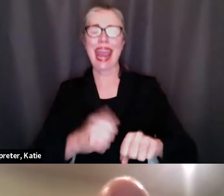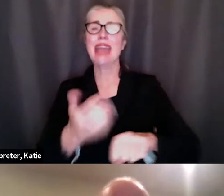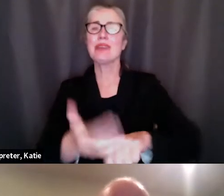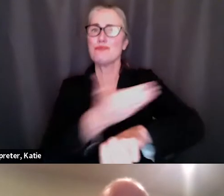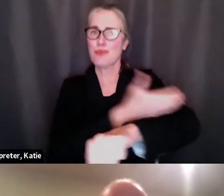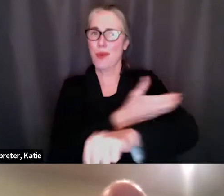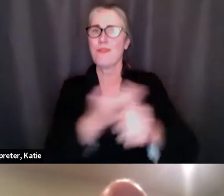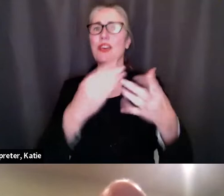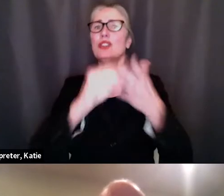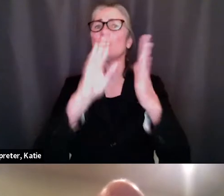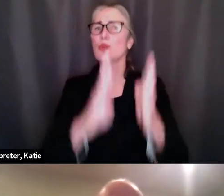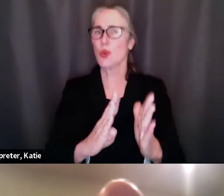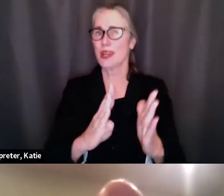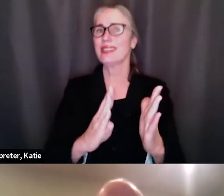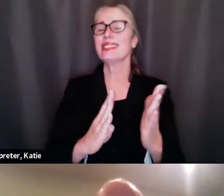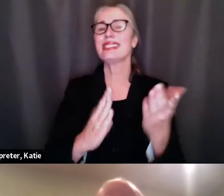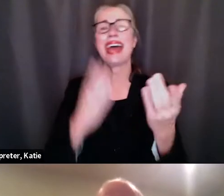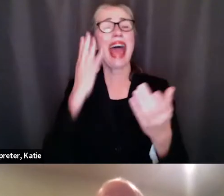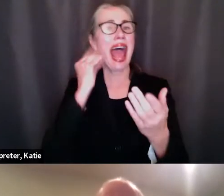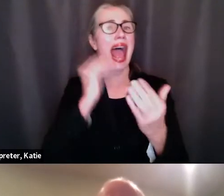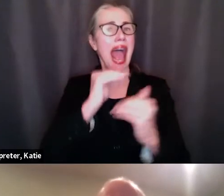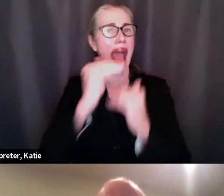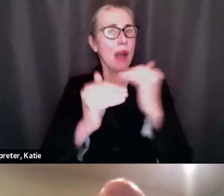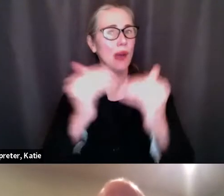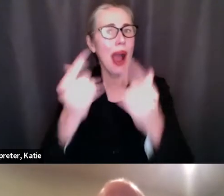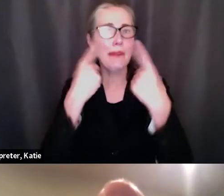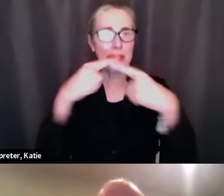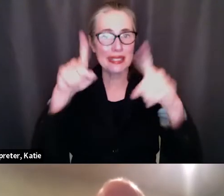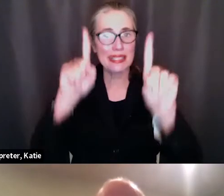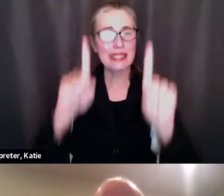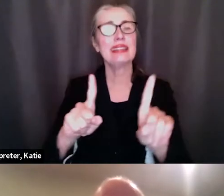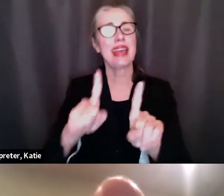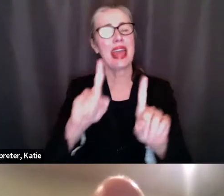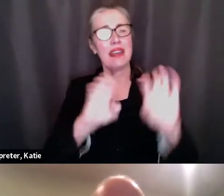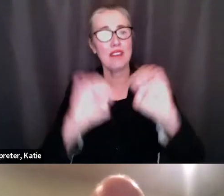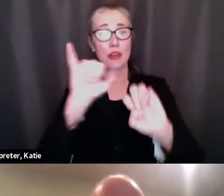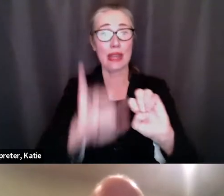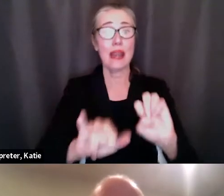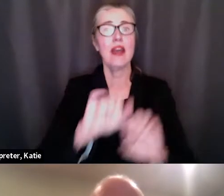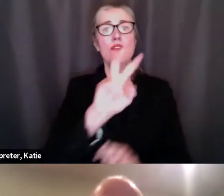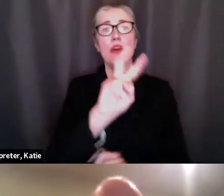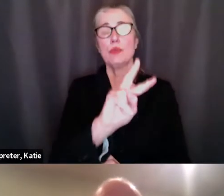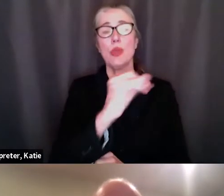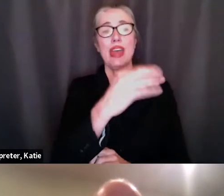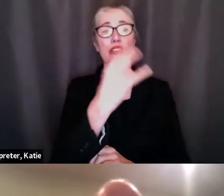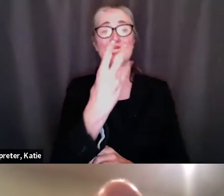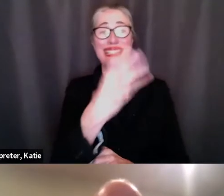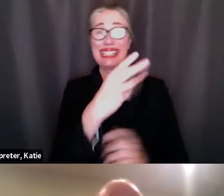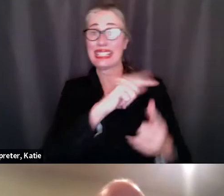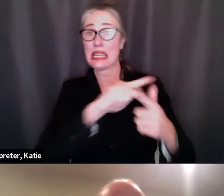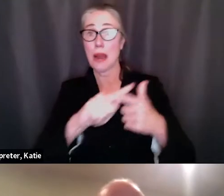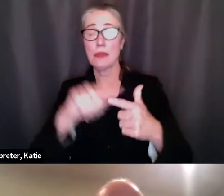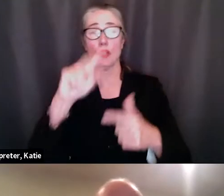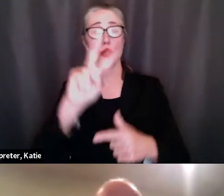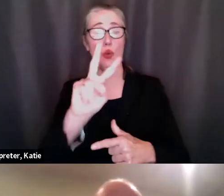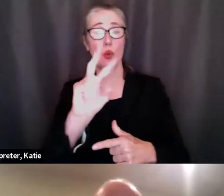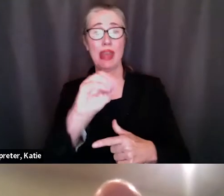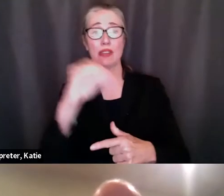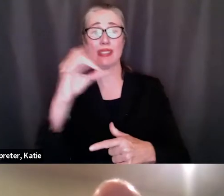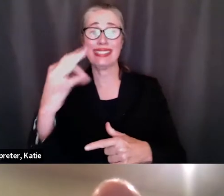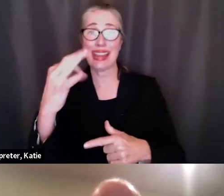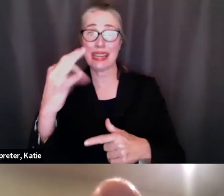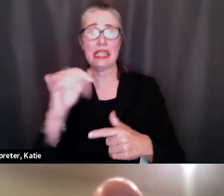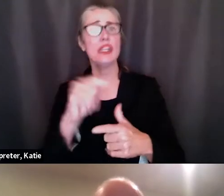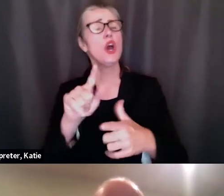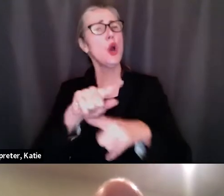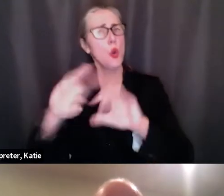outcomes from 2015 up until the 2018-19 school year the district and school sites partnered